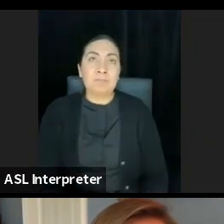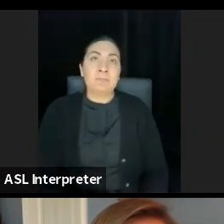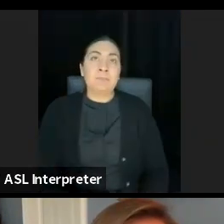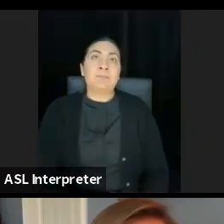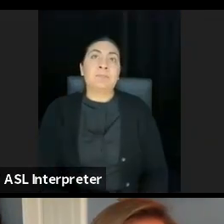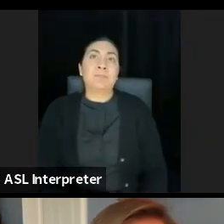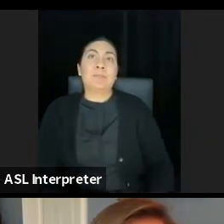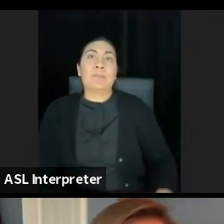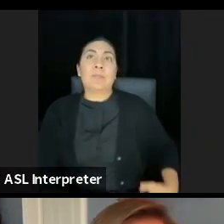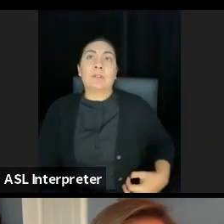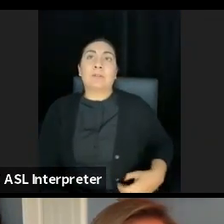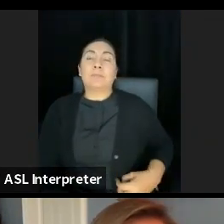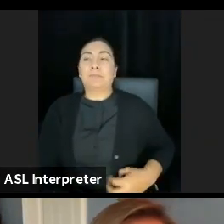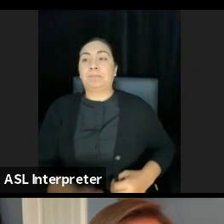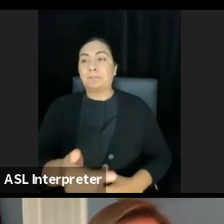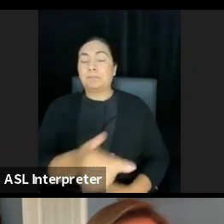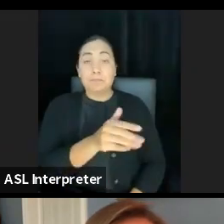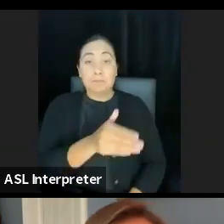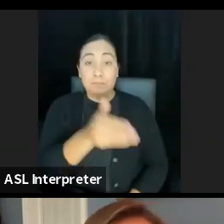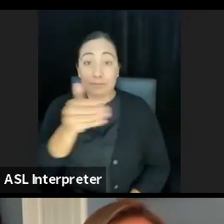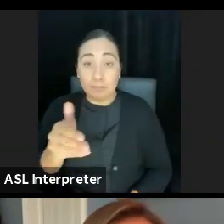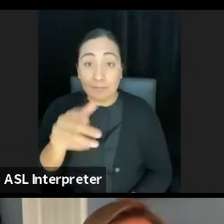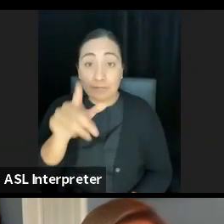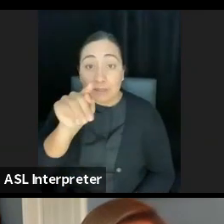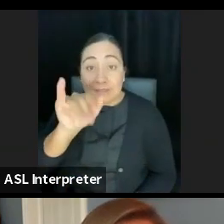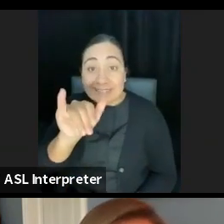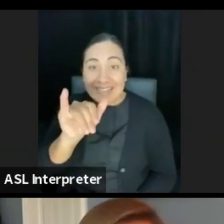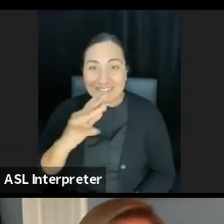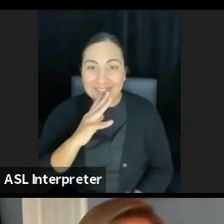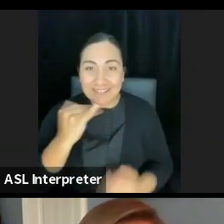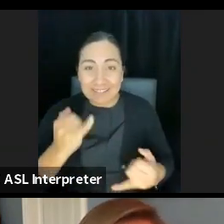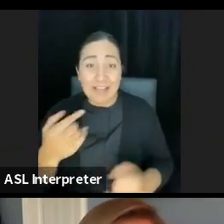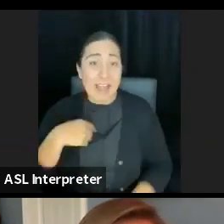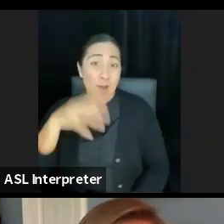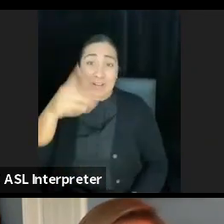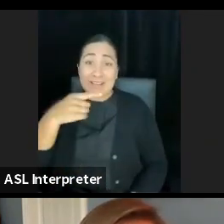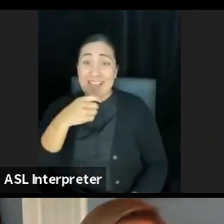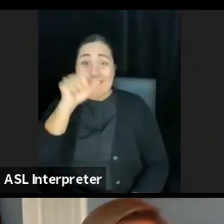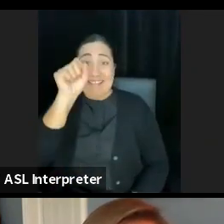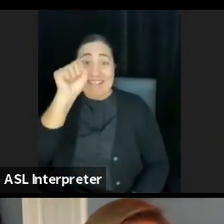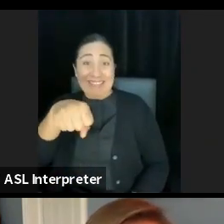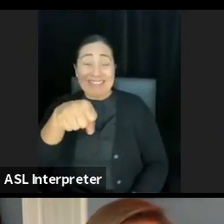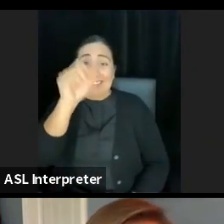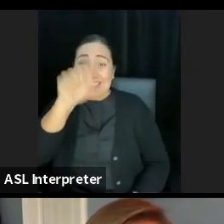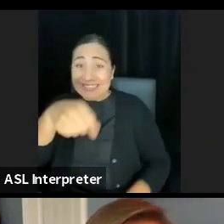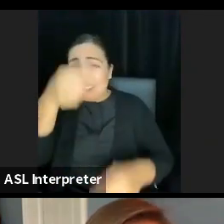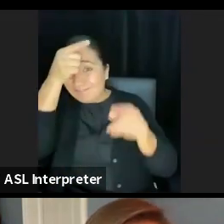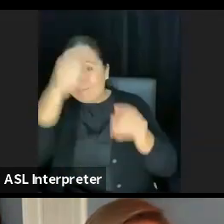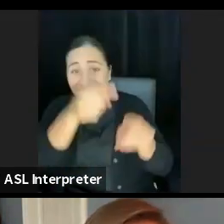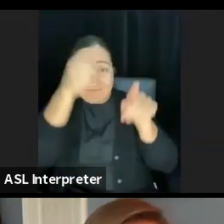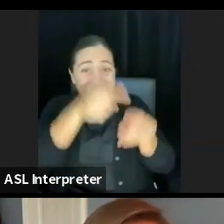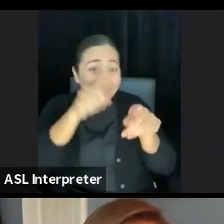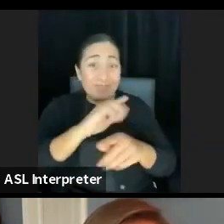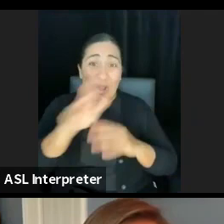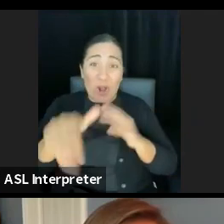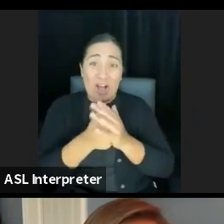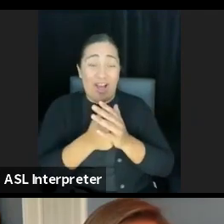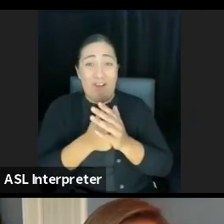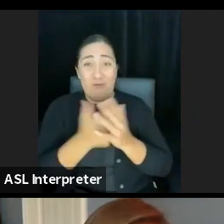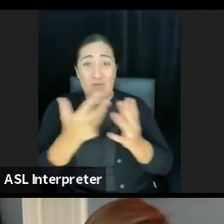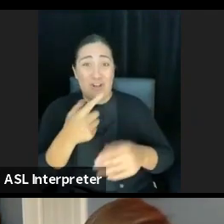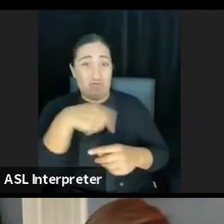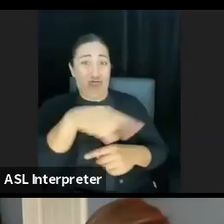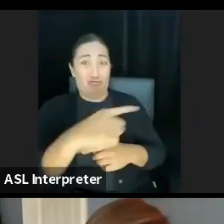Hey, this is Ty. I'm gonna say yes, yes, and yes to all the things that you said, Claudia and Cole and Rachel.